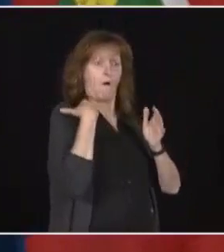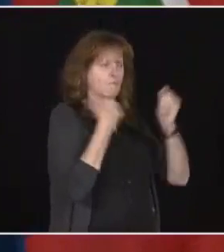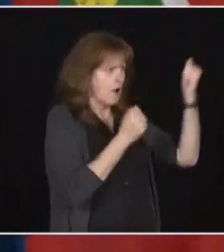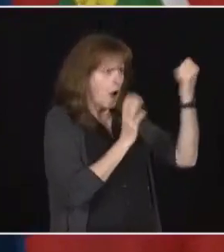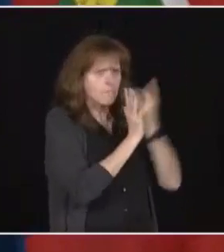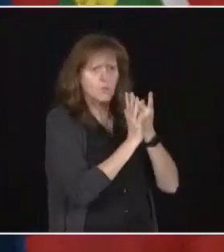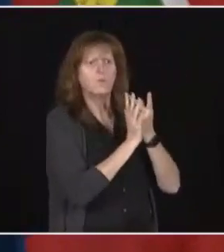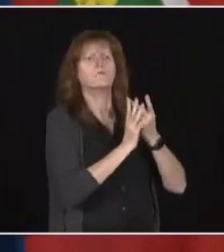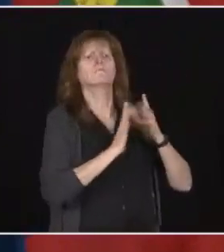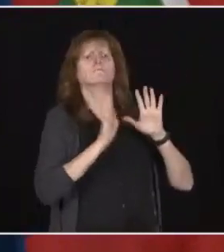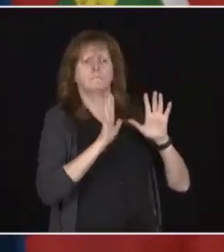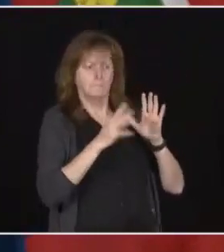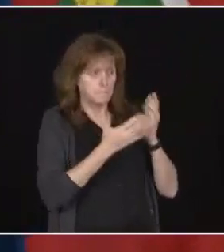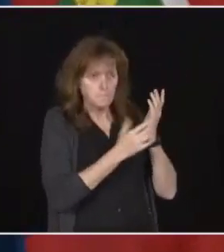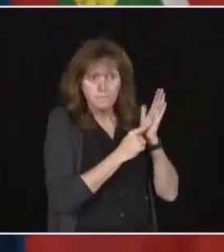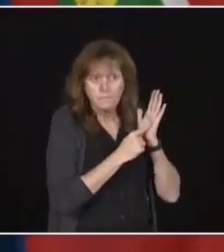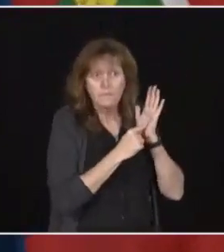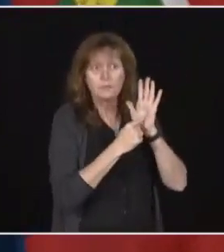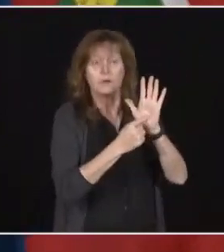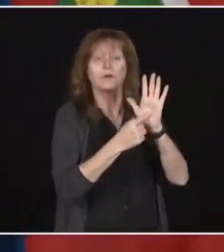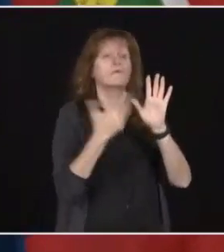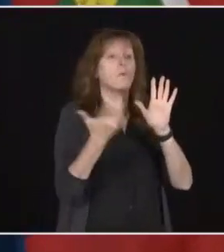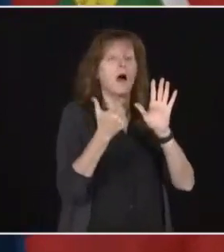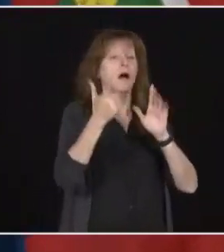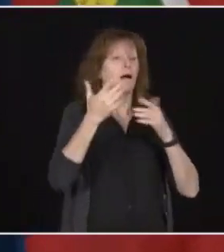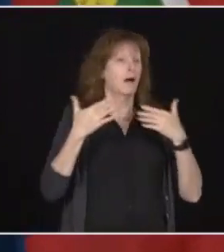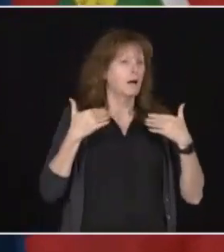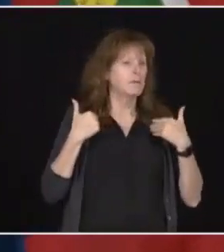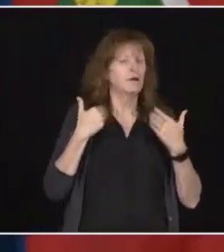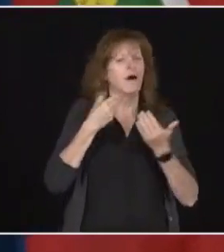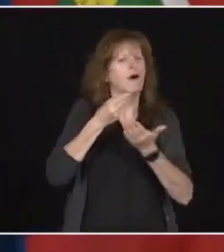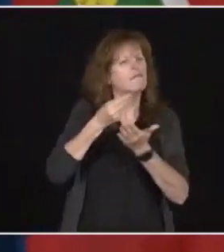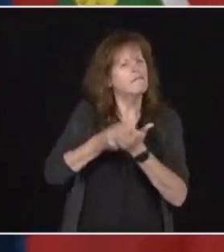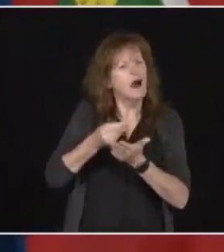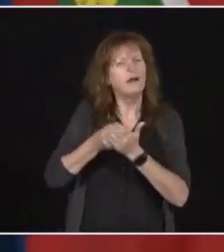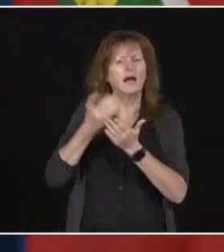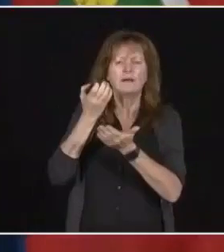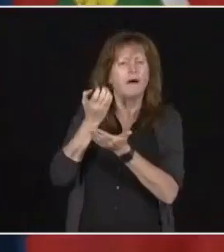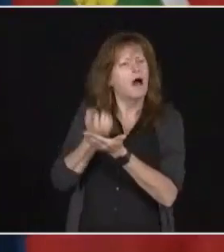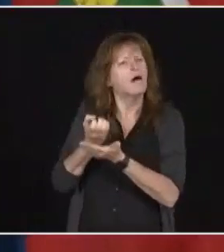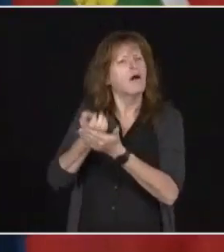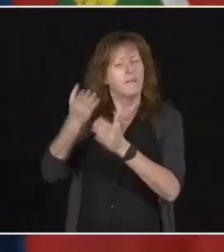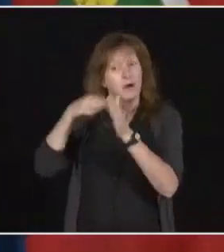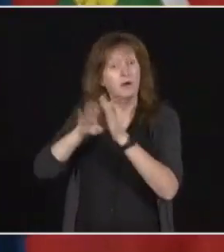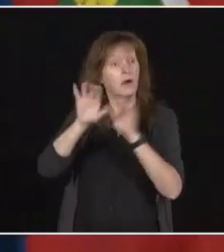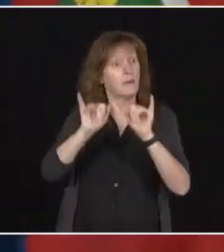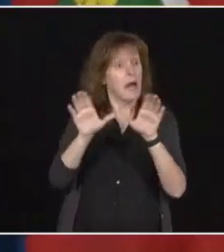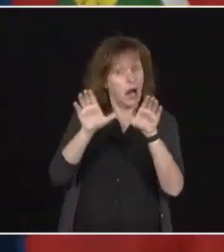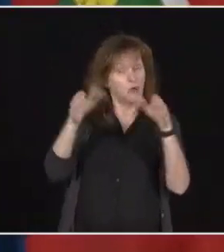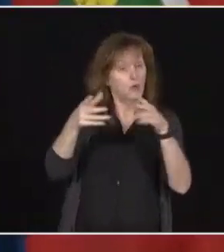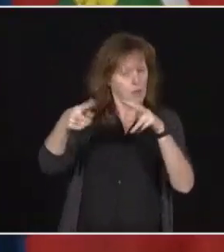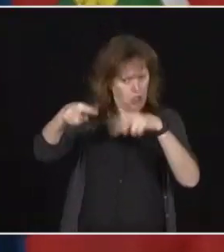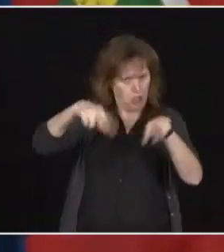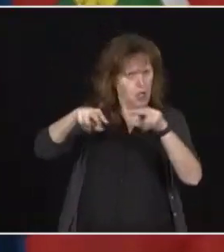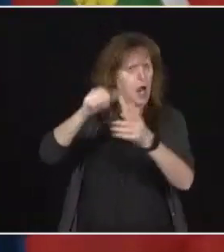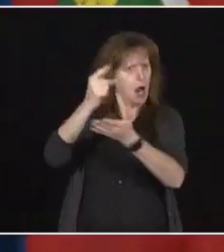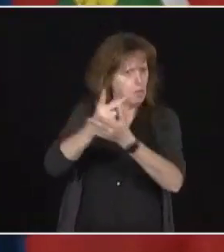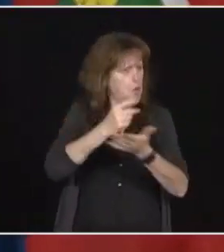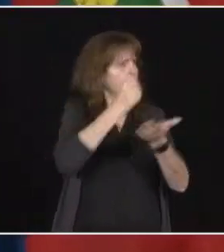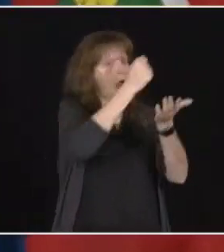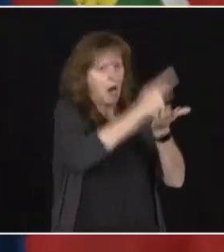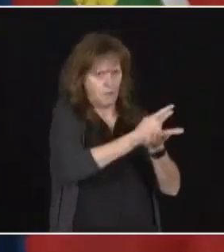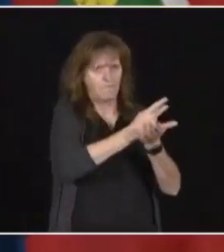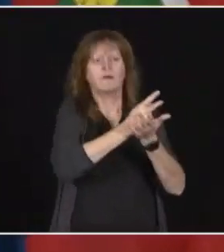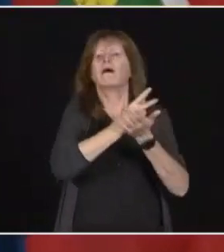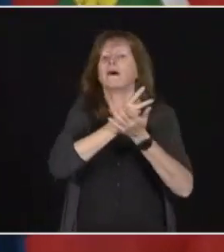to Minister of Finance Rod Phillips' Economic Recovery Committee, and the program has been approved to be launched. This is incredible news